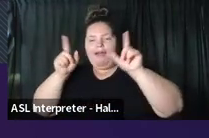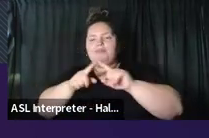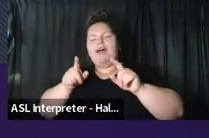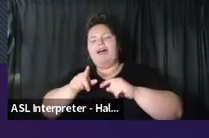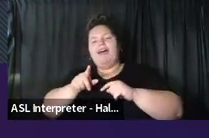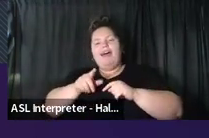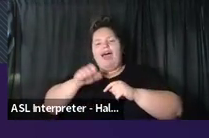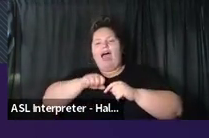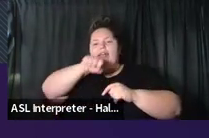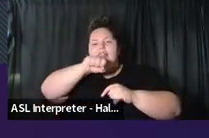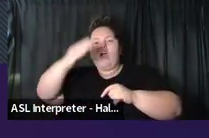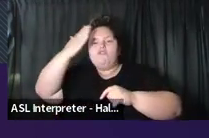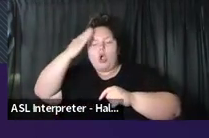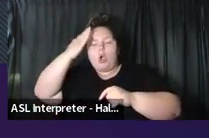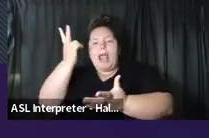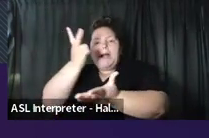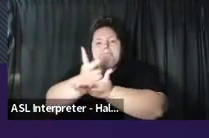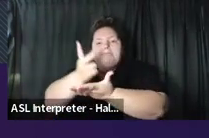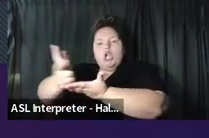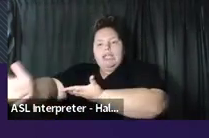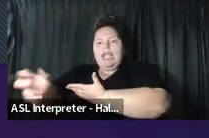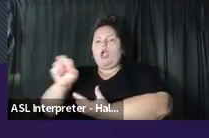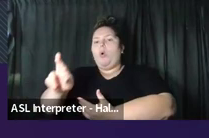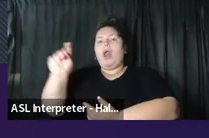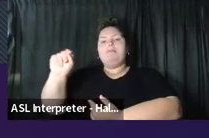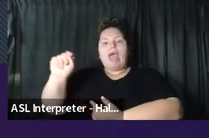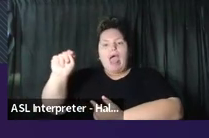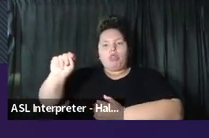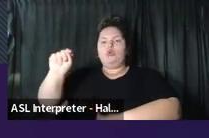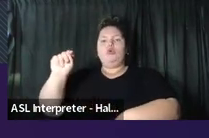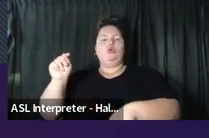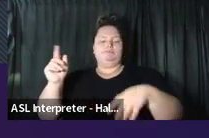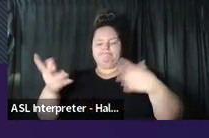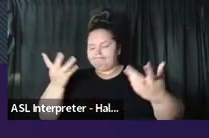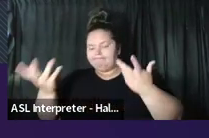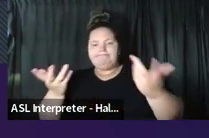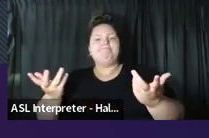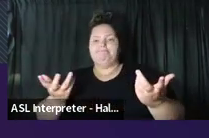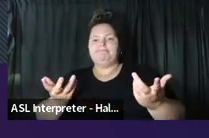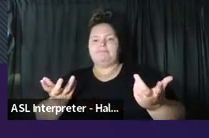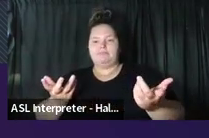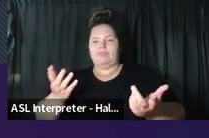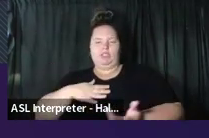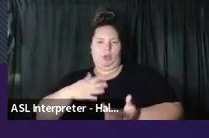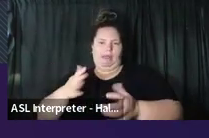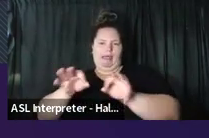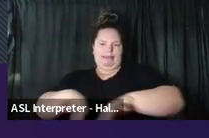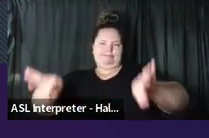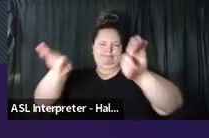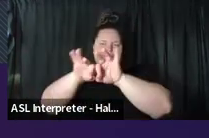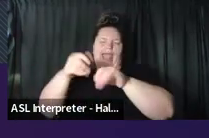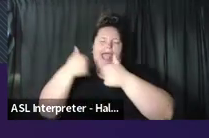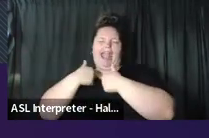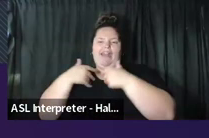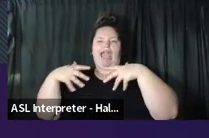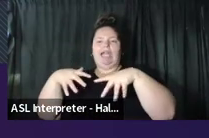what the parking situation's like and bathroom situation. So my main thing is like a lot of anxiety around